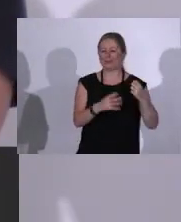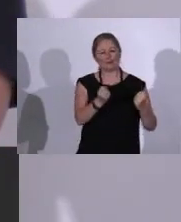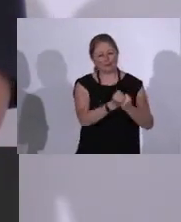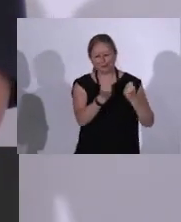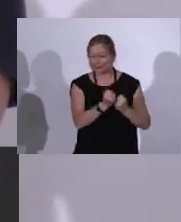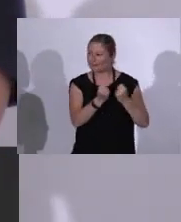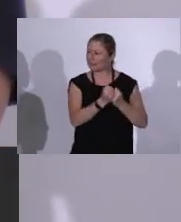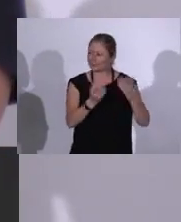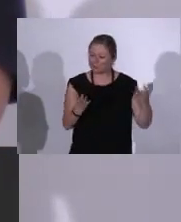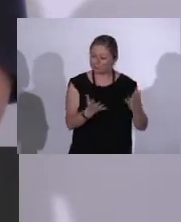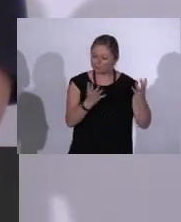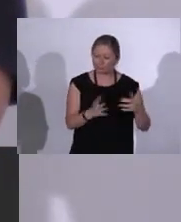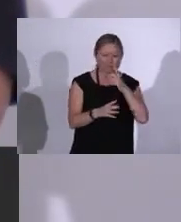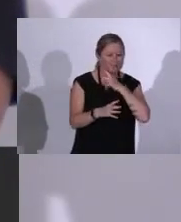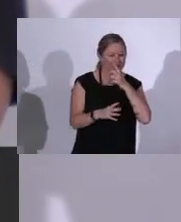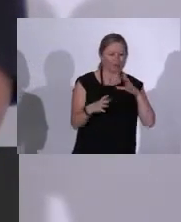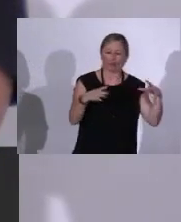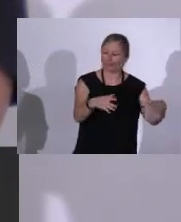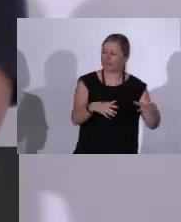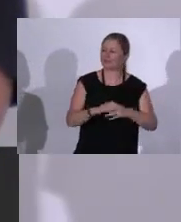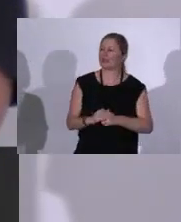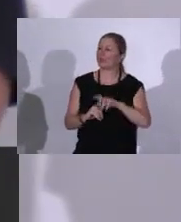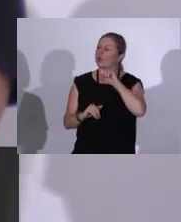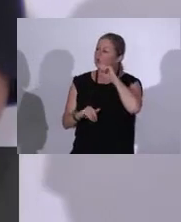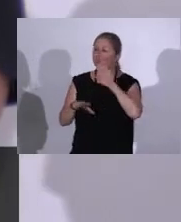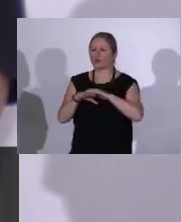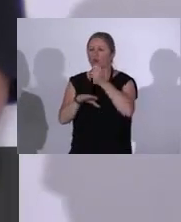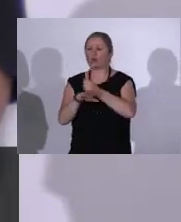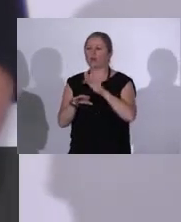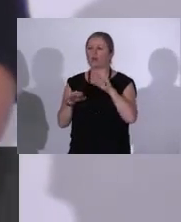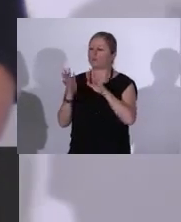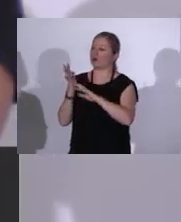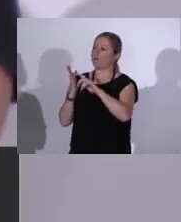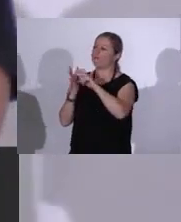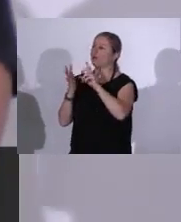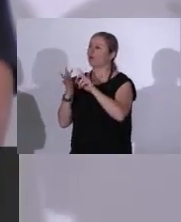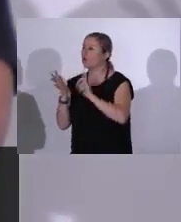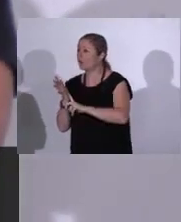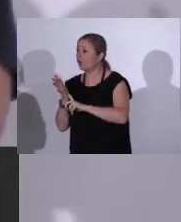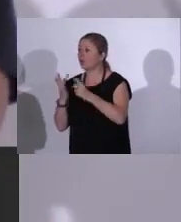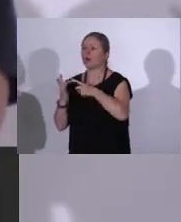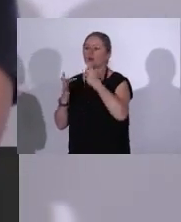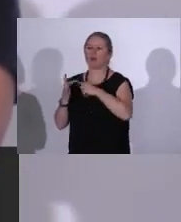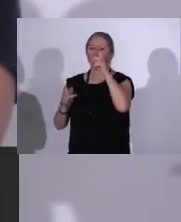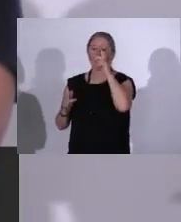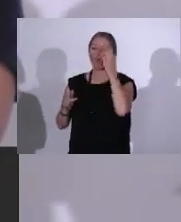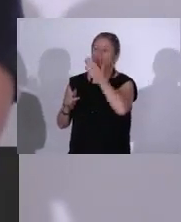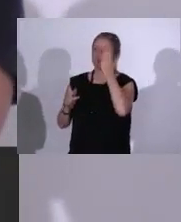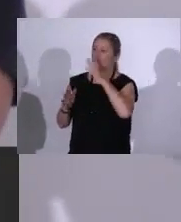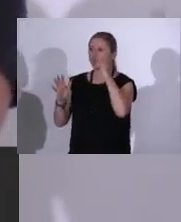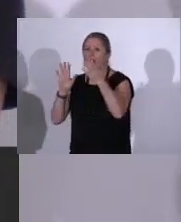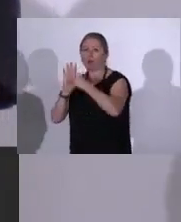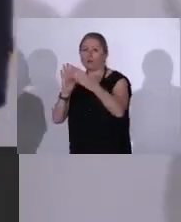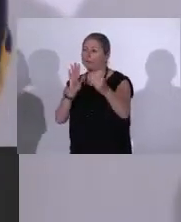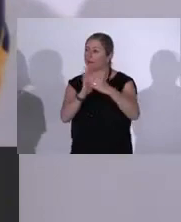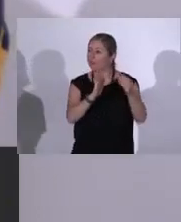that's the idea of that is it will be used as a model for other schools to take that and go with that as well. So